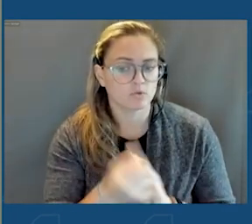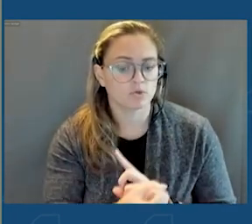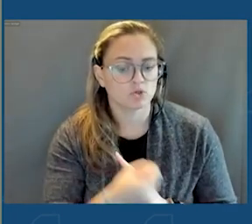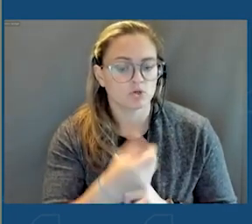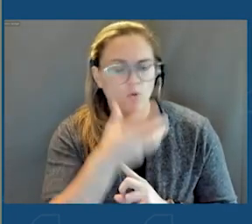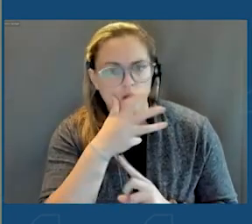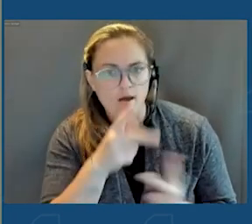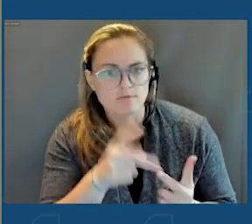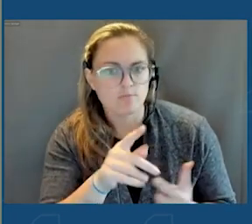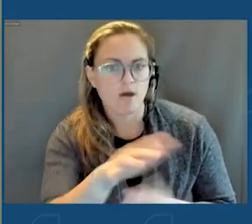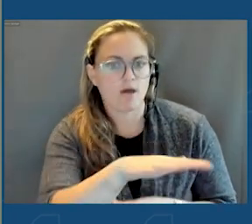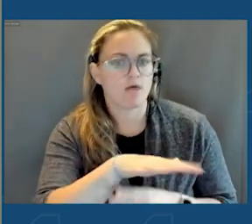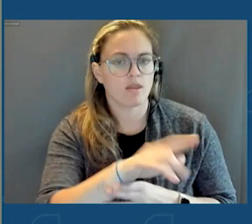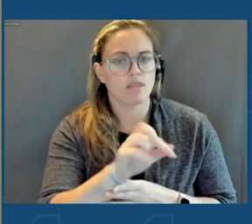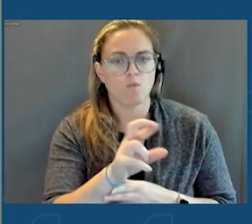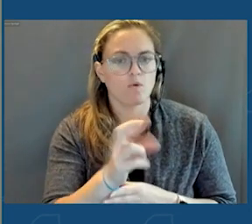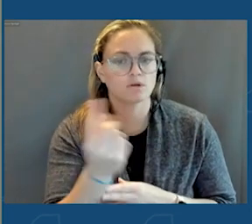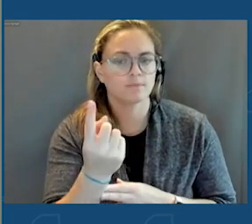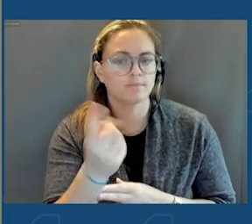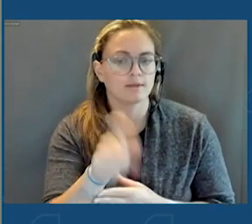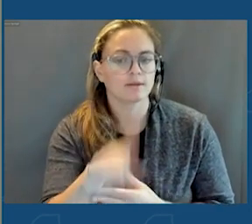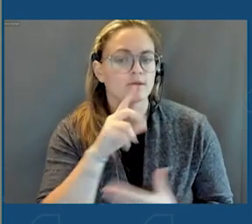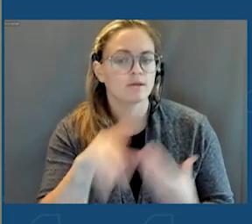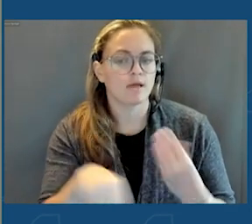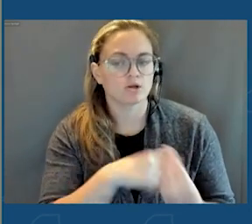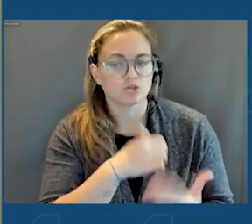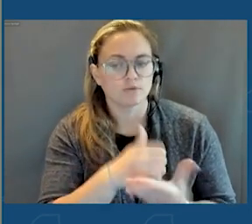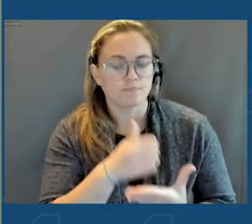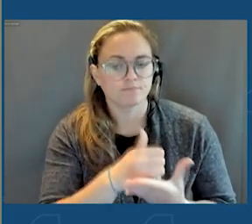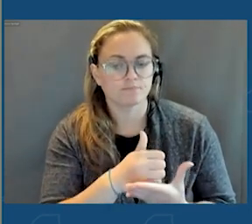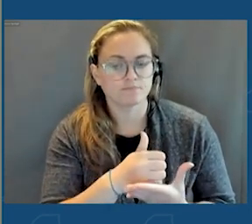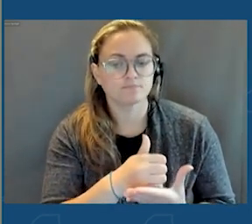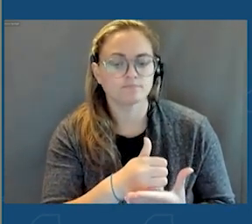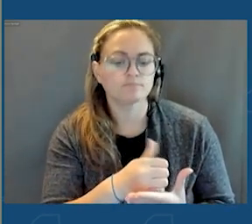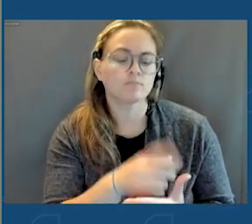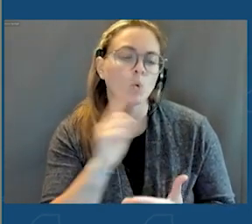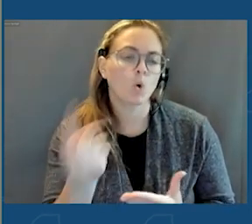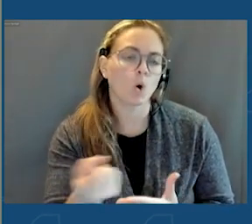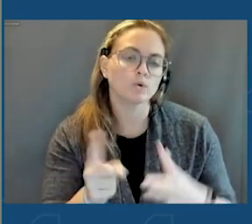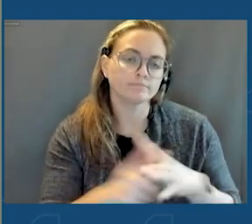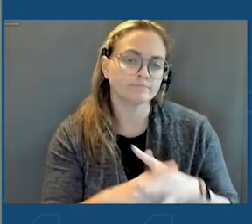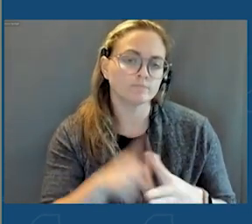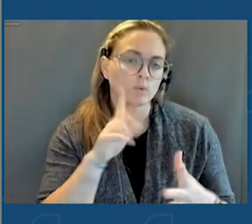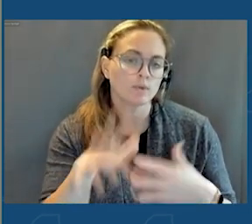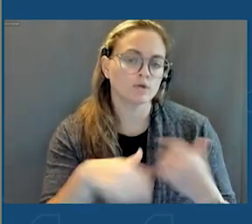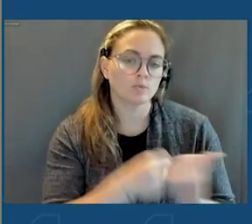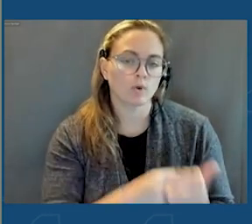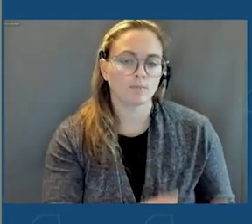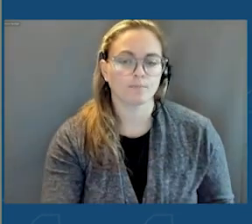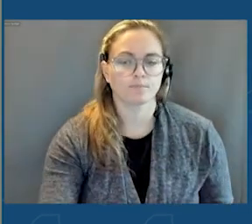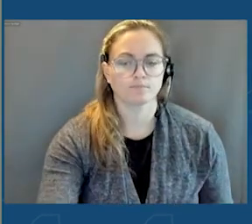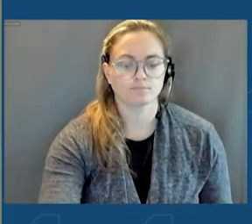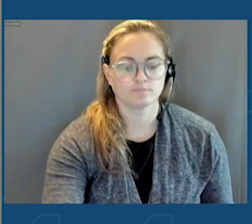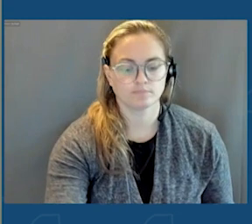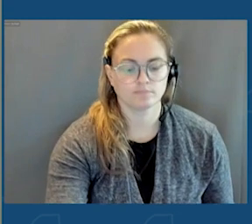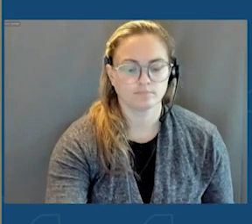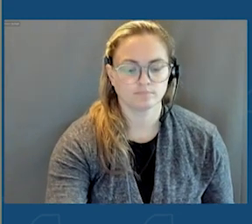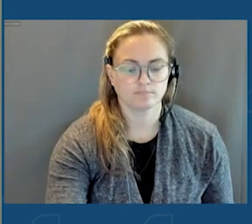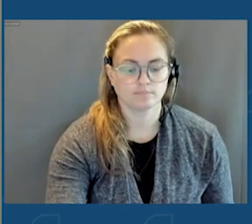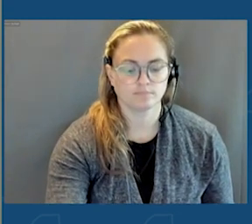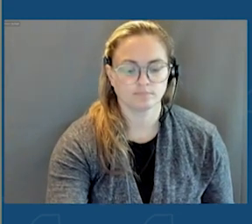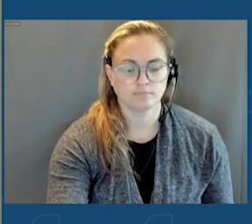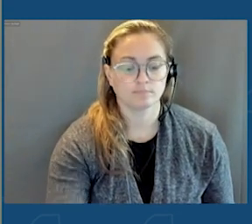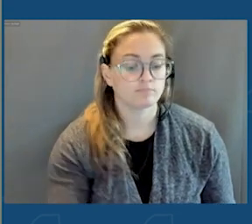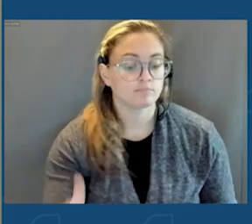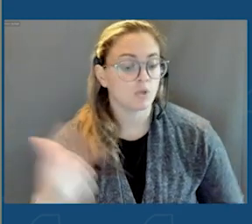or something that they need extra reinforcements for, we'll always show up and we'll be there to support them as well. Any other questions from the